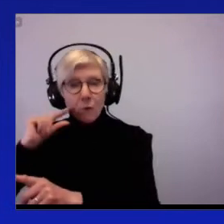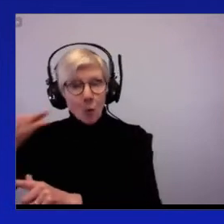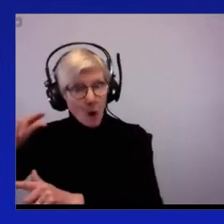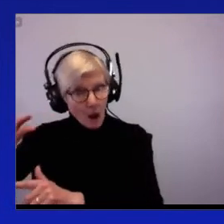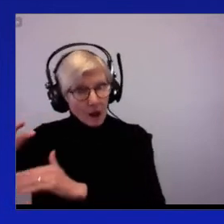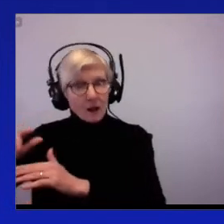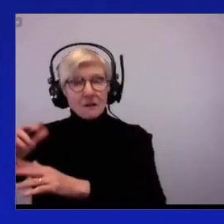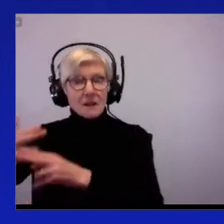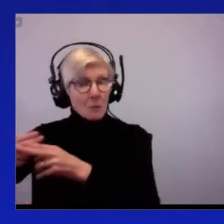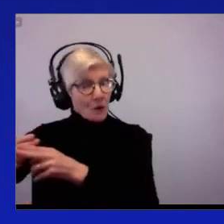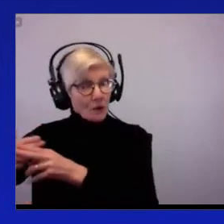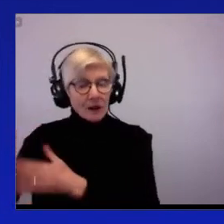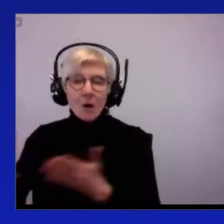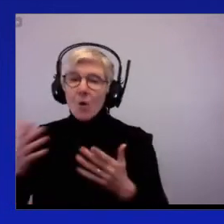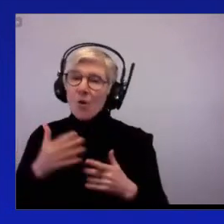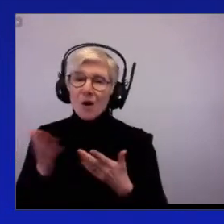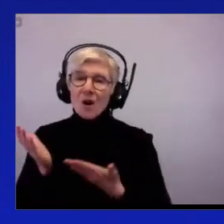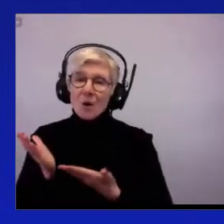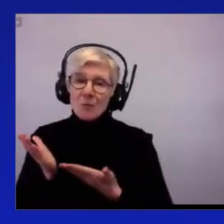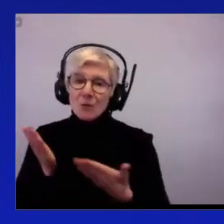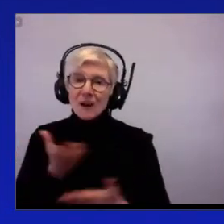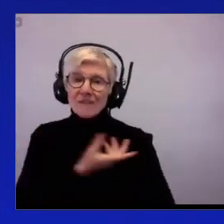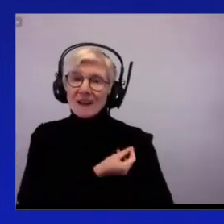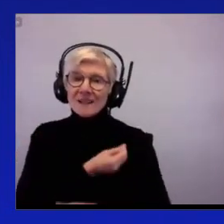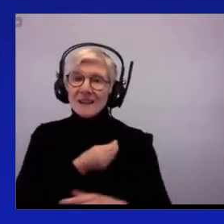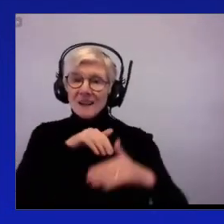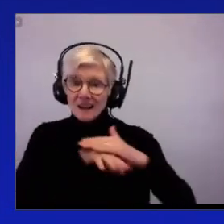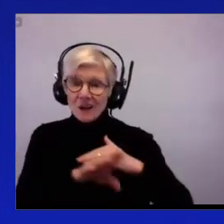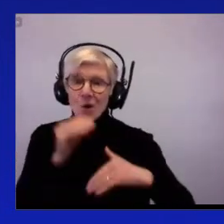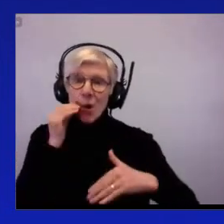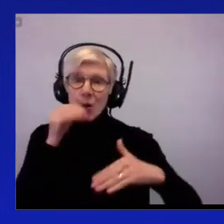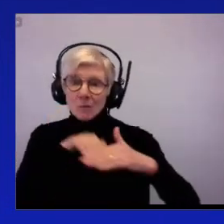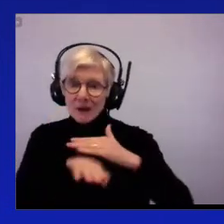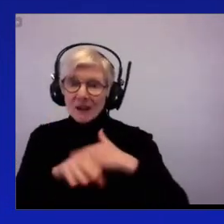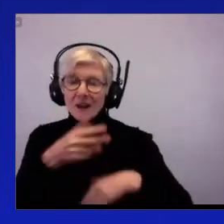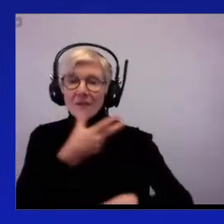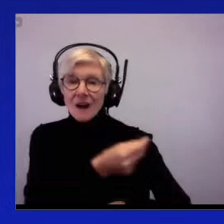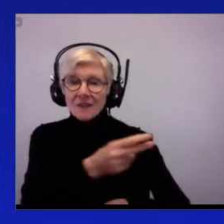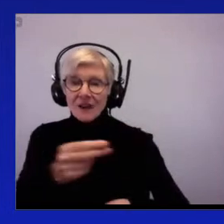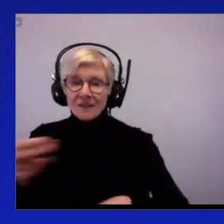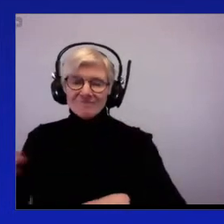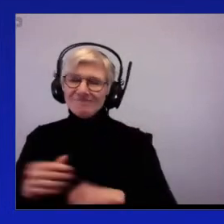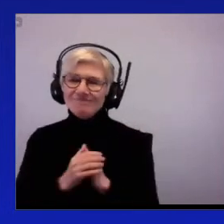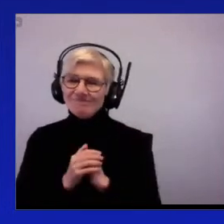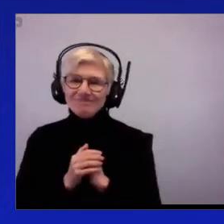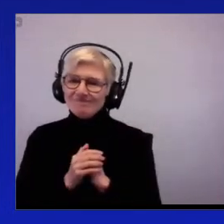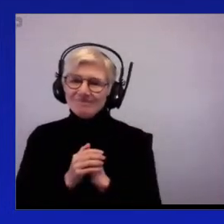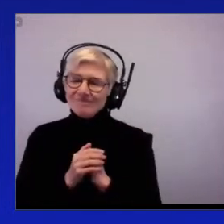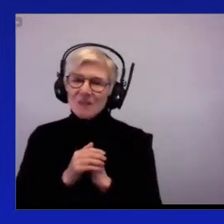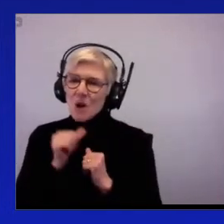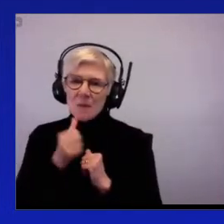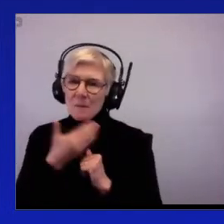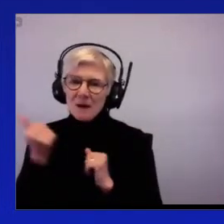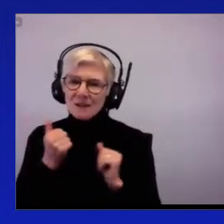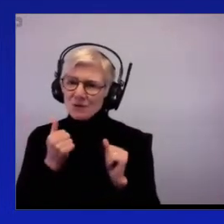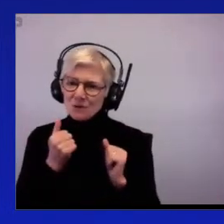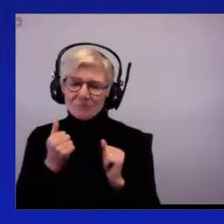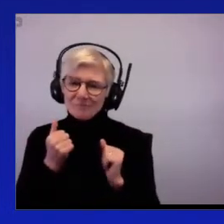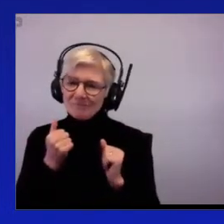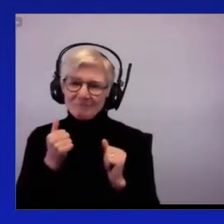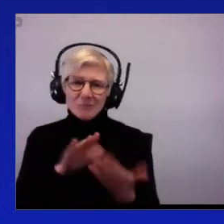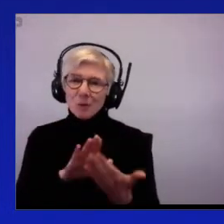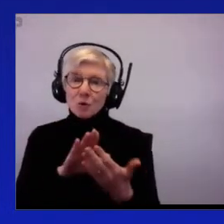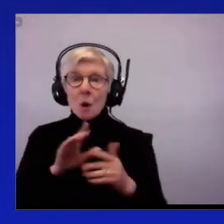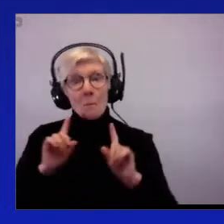Taking vaccine door to door is not necessarily the first strategy, but we